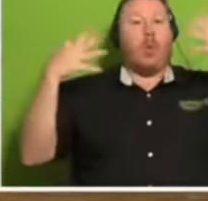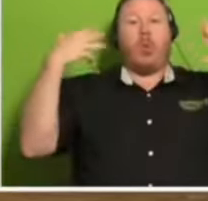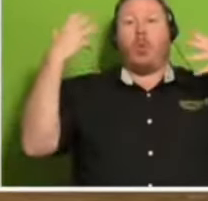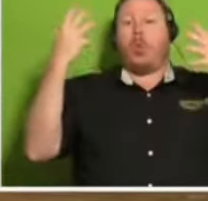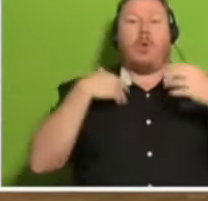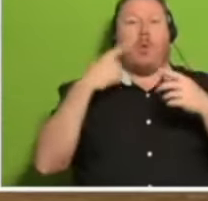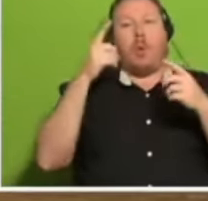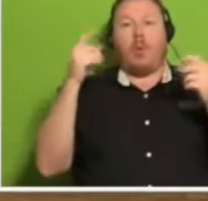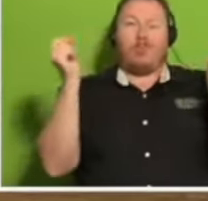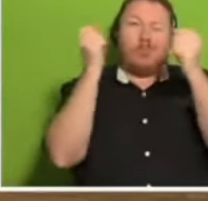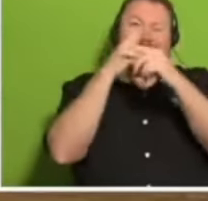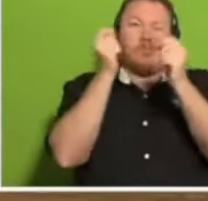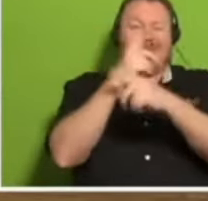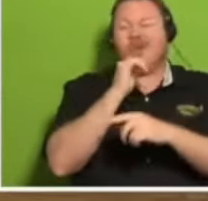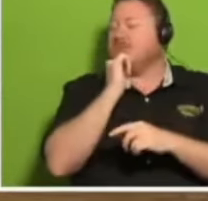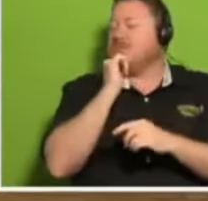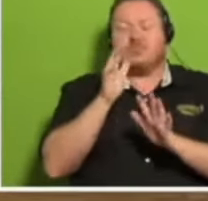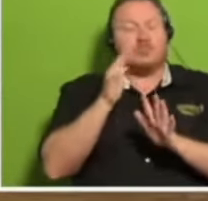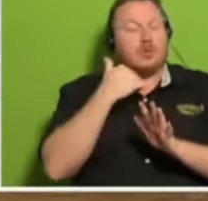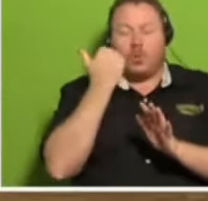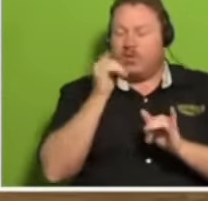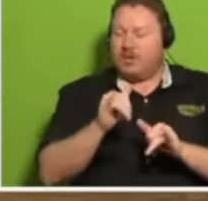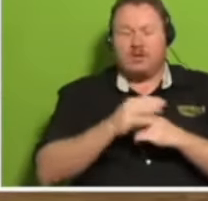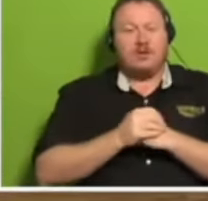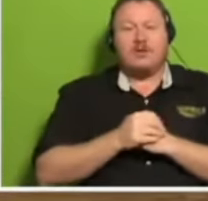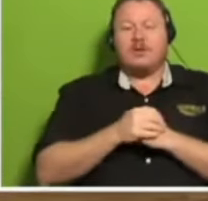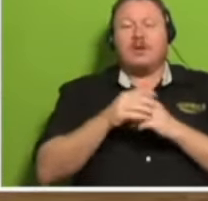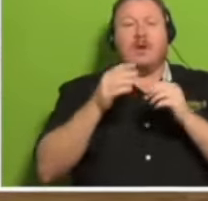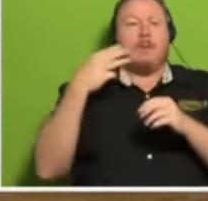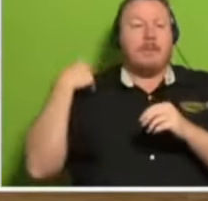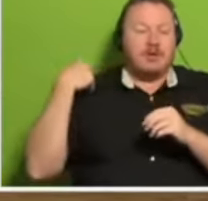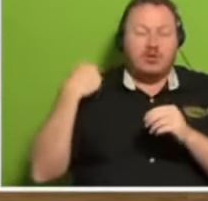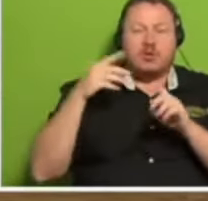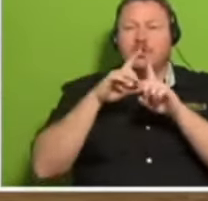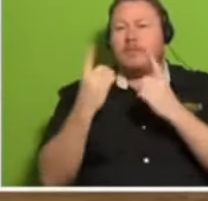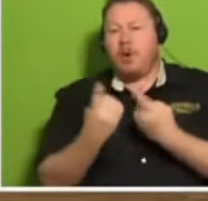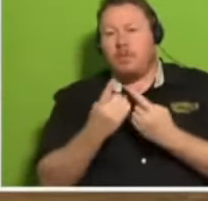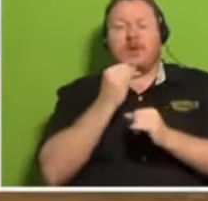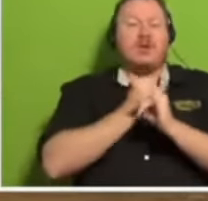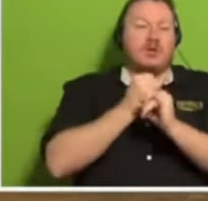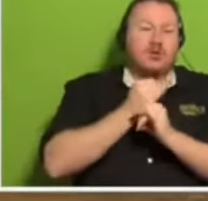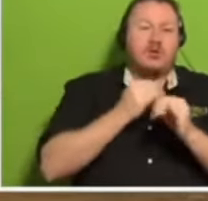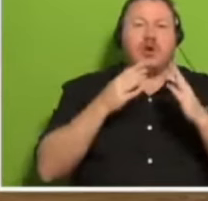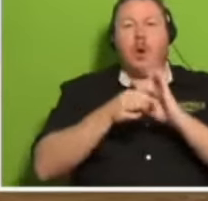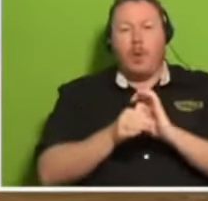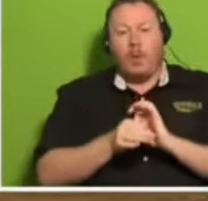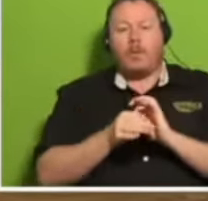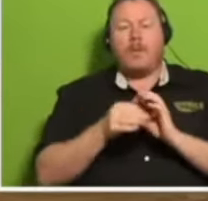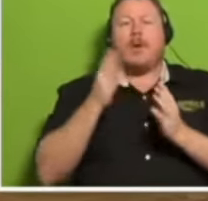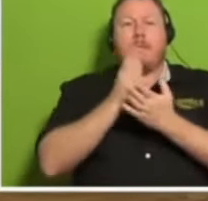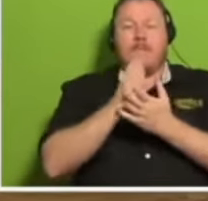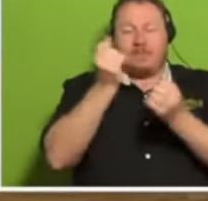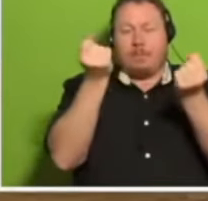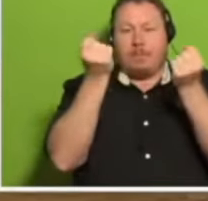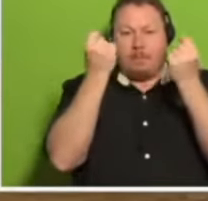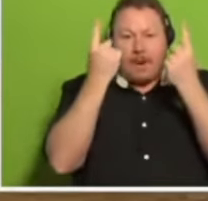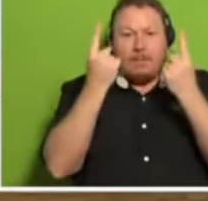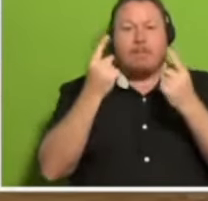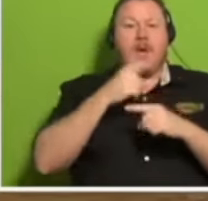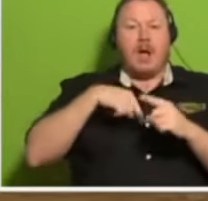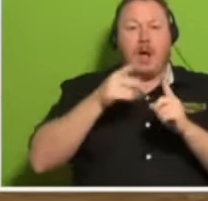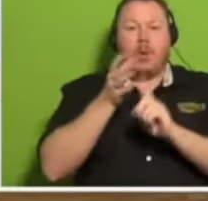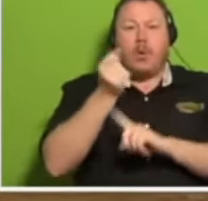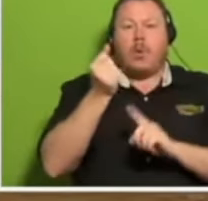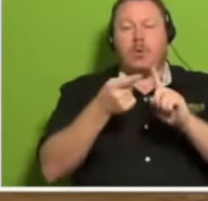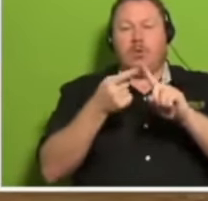ambiguous. Every ministry, department, industry, and household must understand what our goals are, what progress we